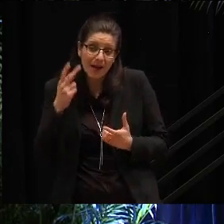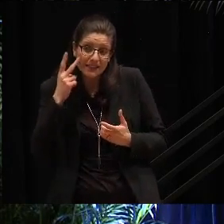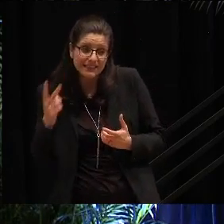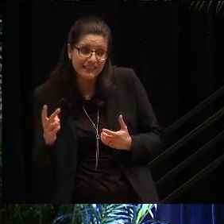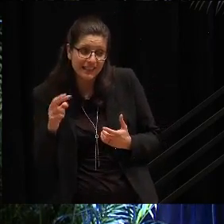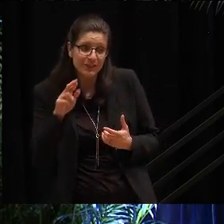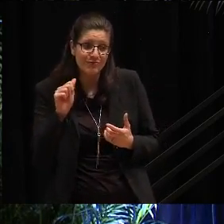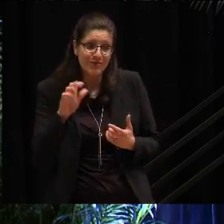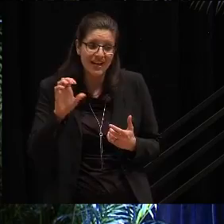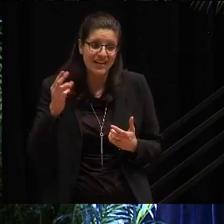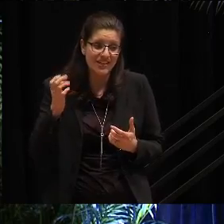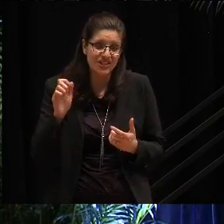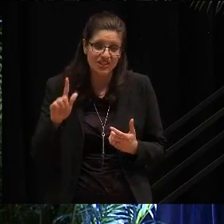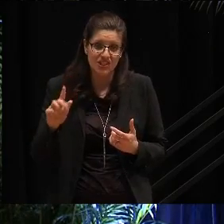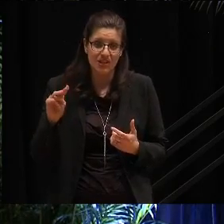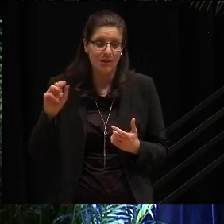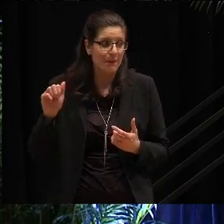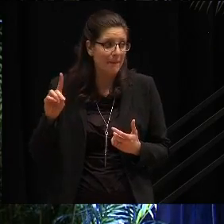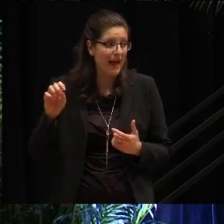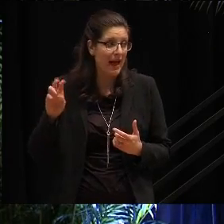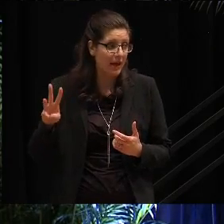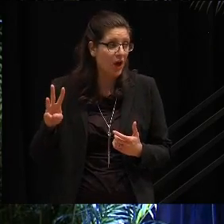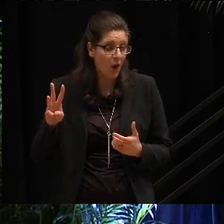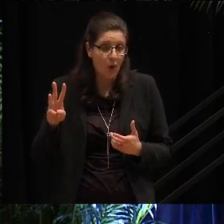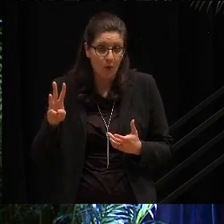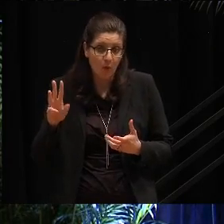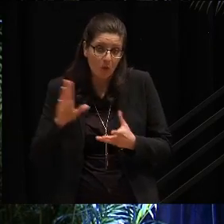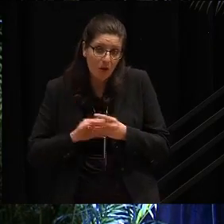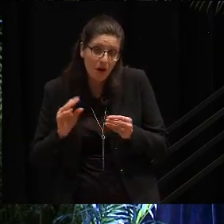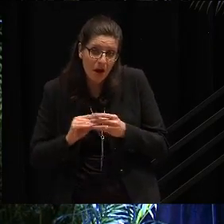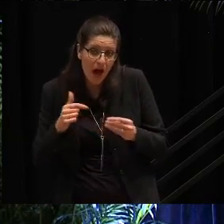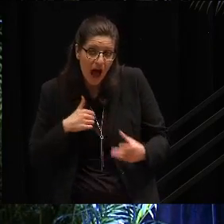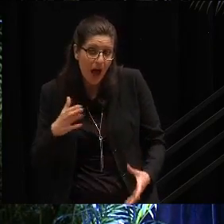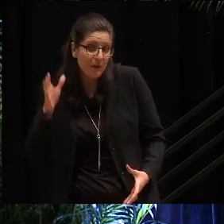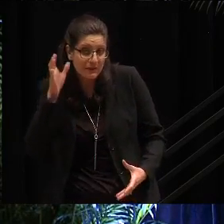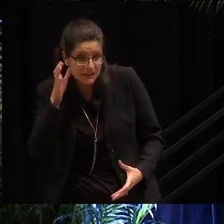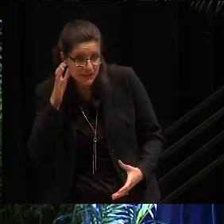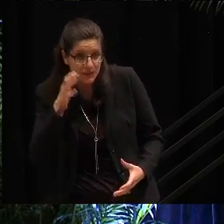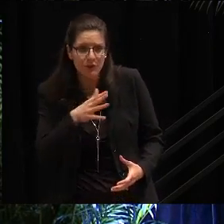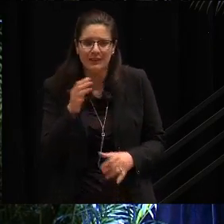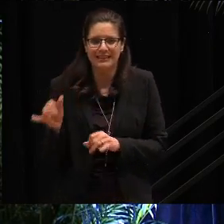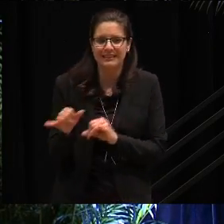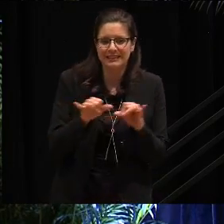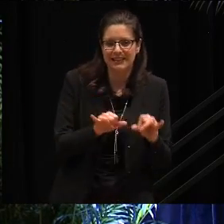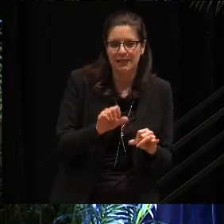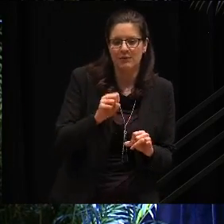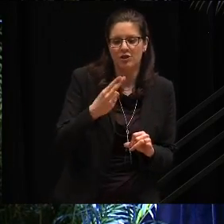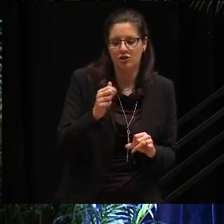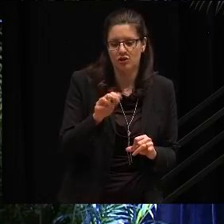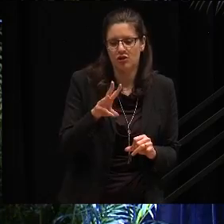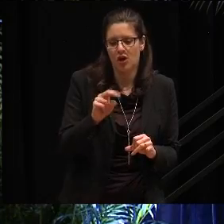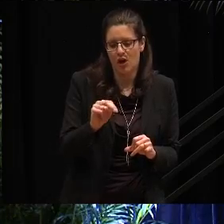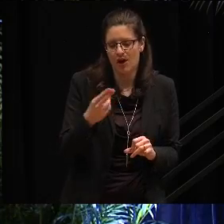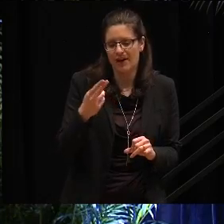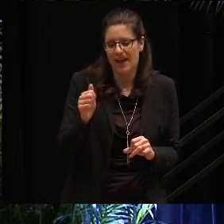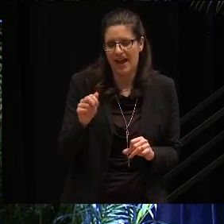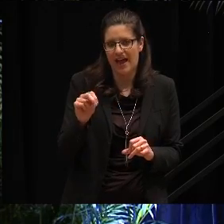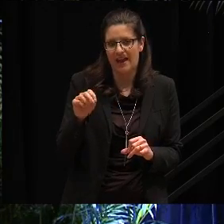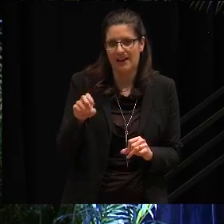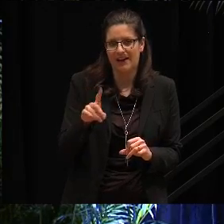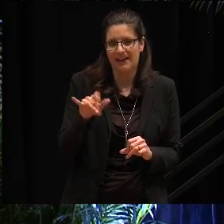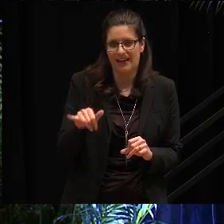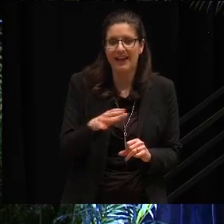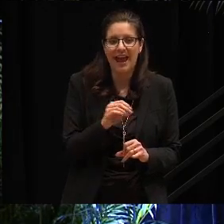say. It's hard to listen to, but I do want to see. And then I also want to hear what Sean Hannity has to say. And then I watch network news like Lisa